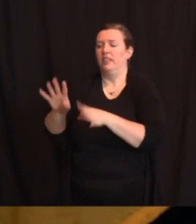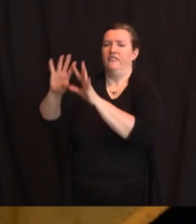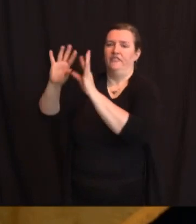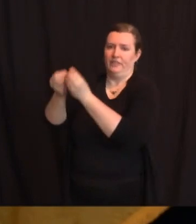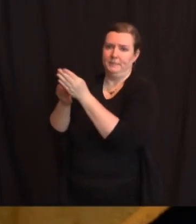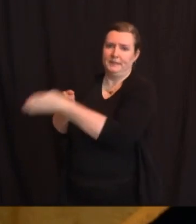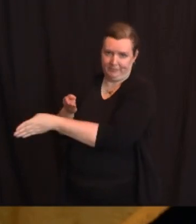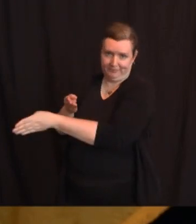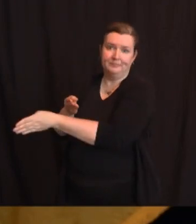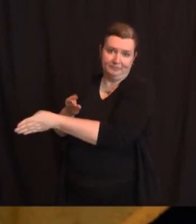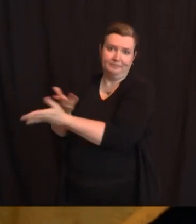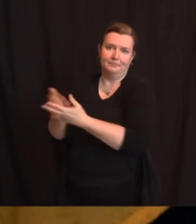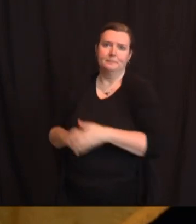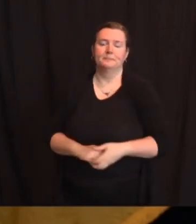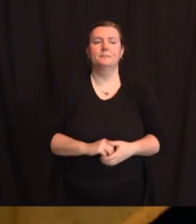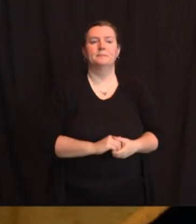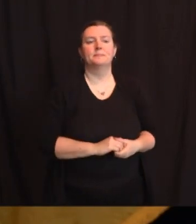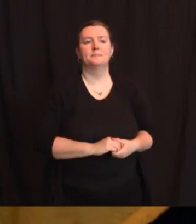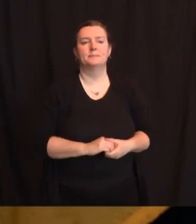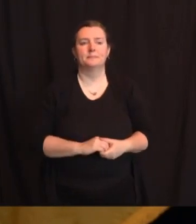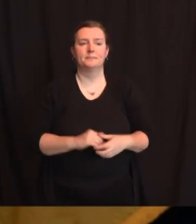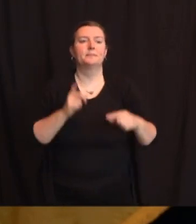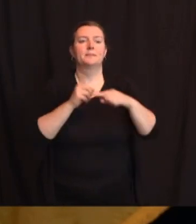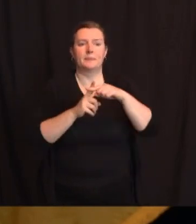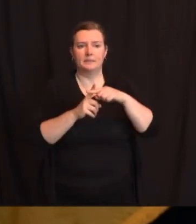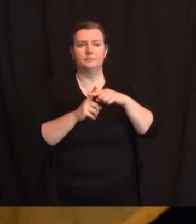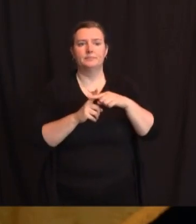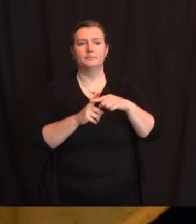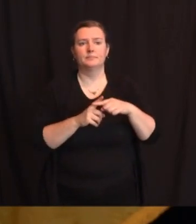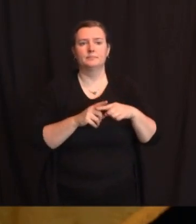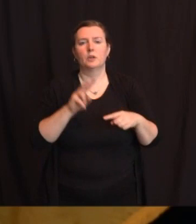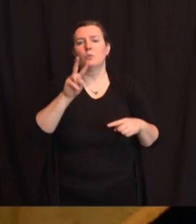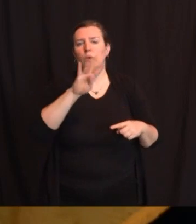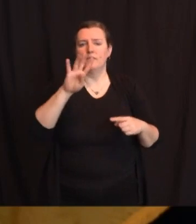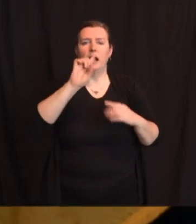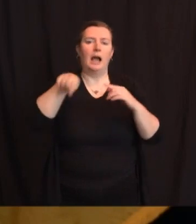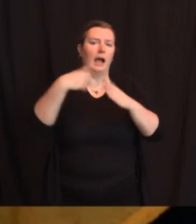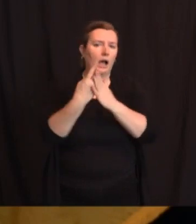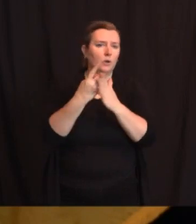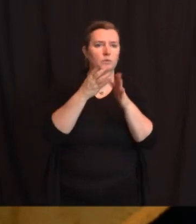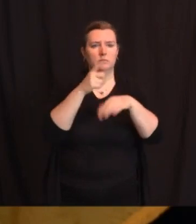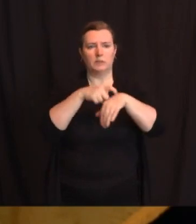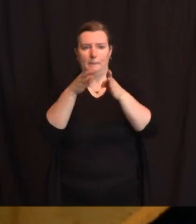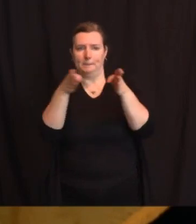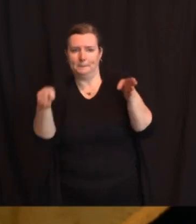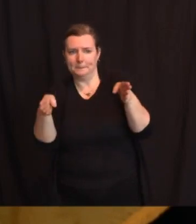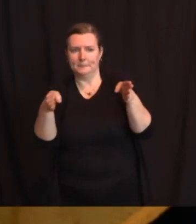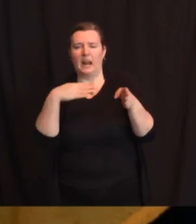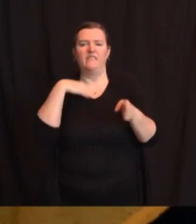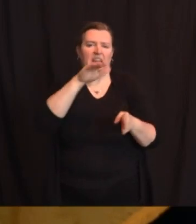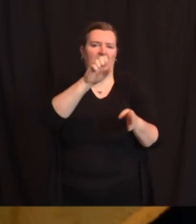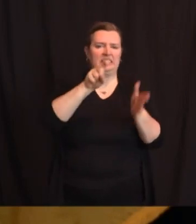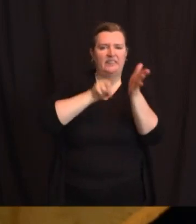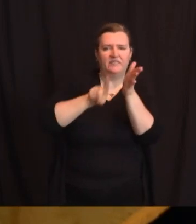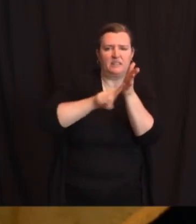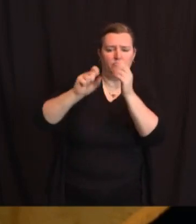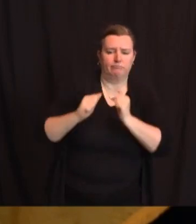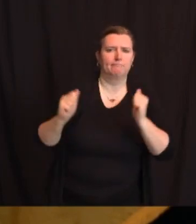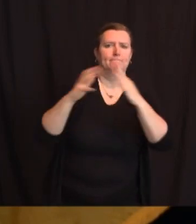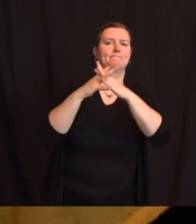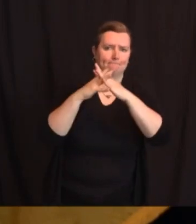case investigation begins. The goal is that 90% of all new positive cases are contacted